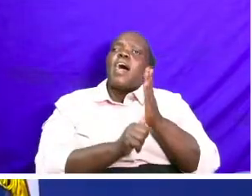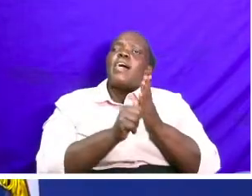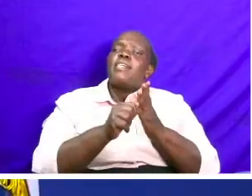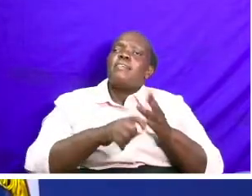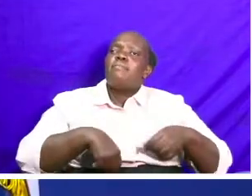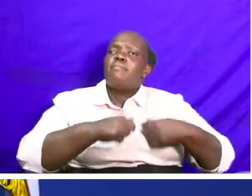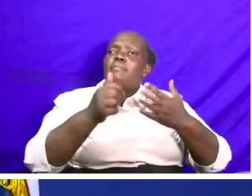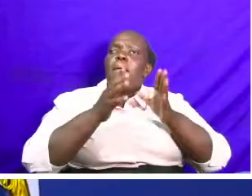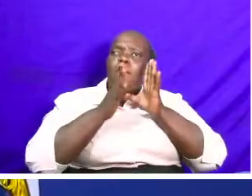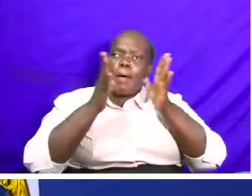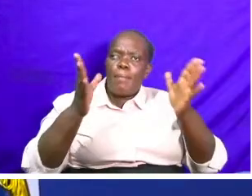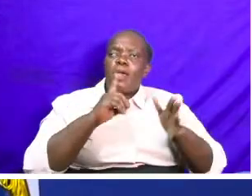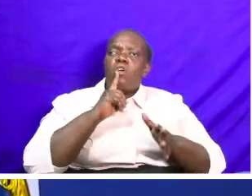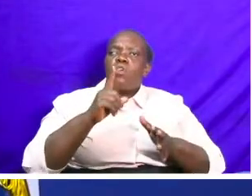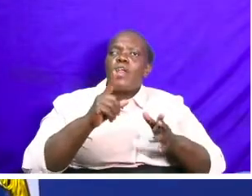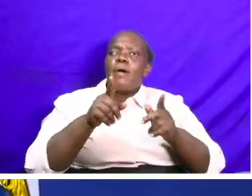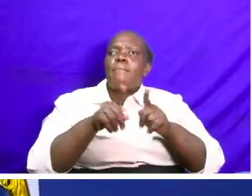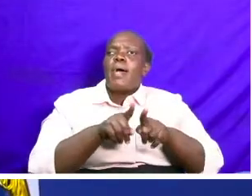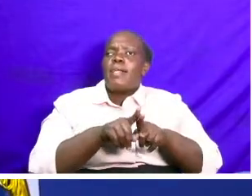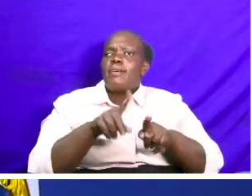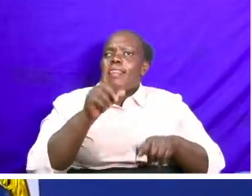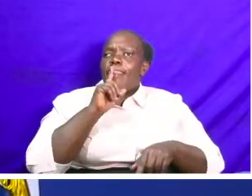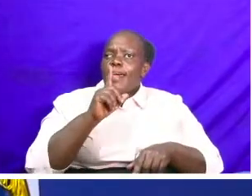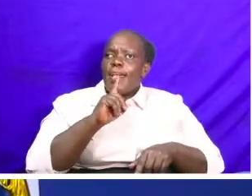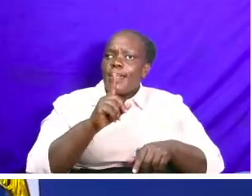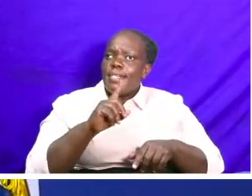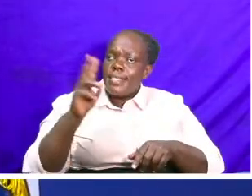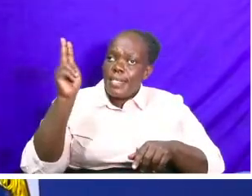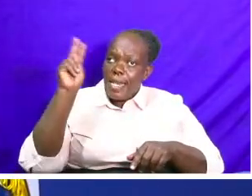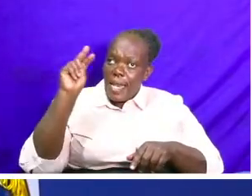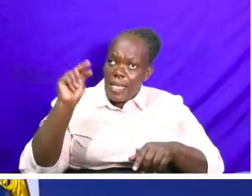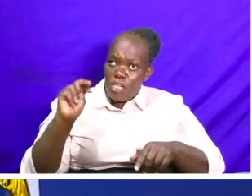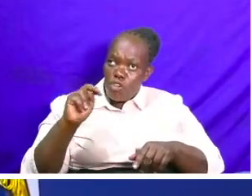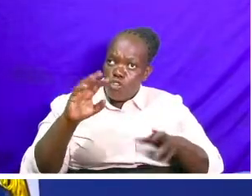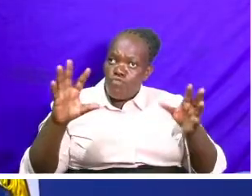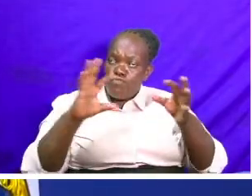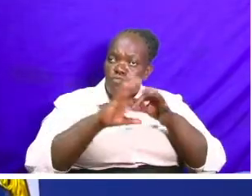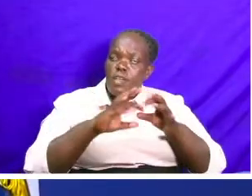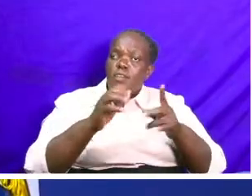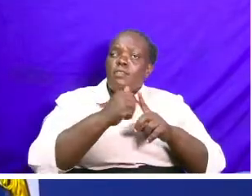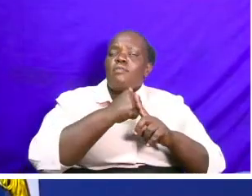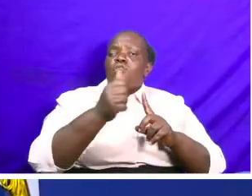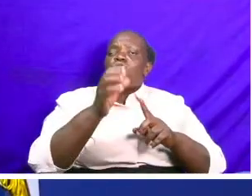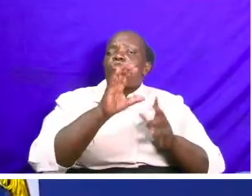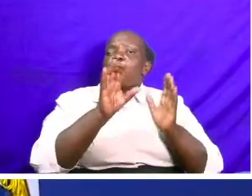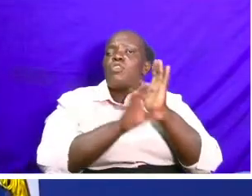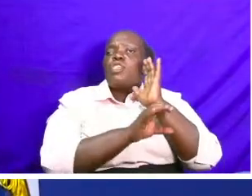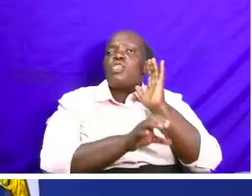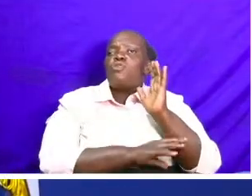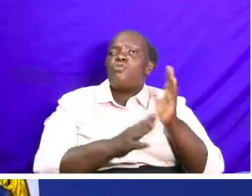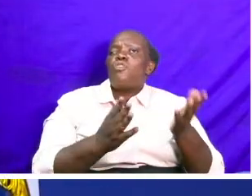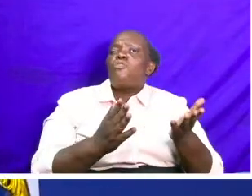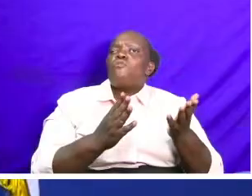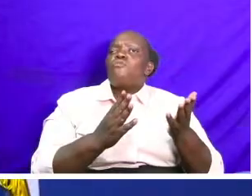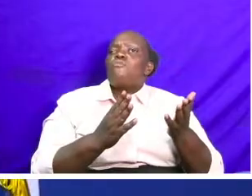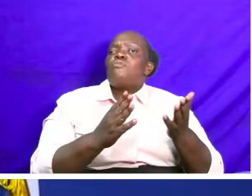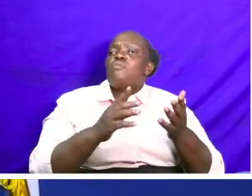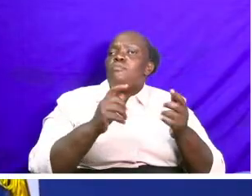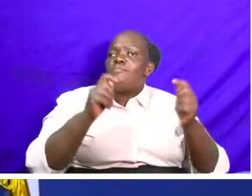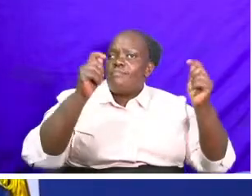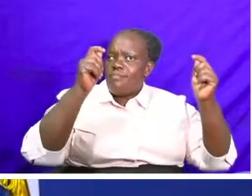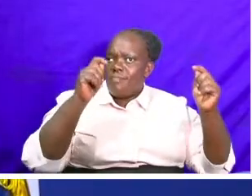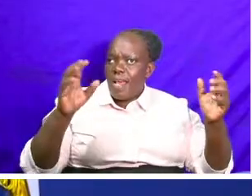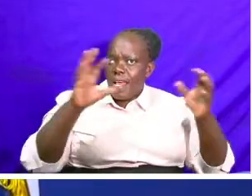compromise public order, but also threaten national unity and violate the constitutional rights of citizens to peacefully